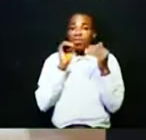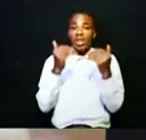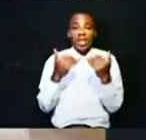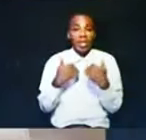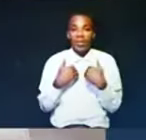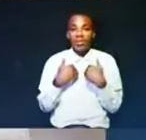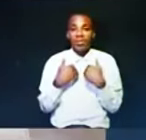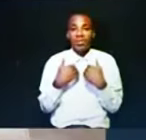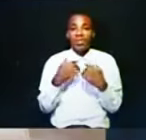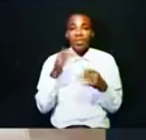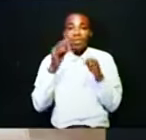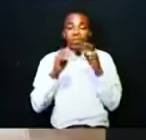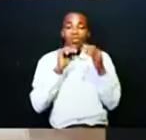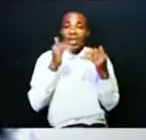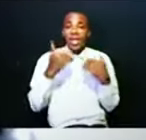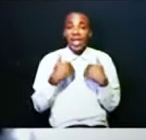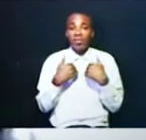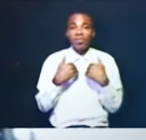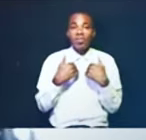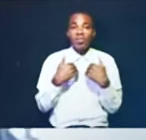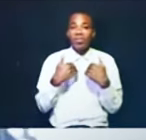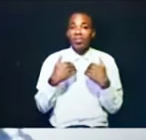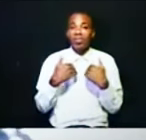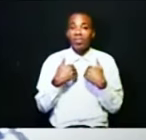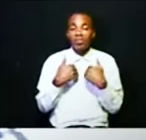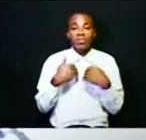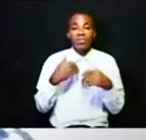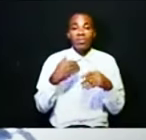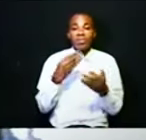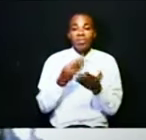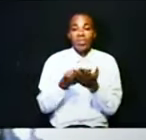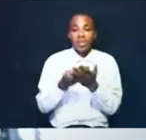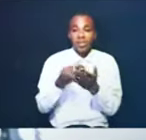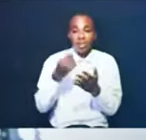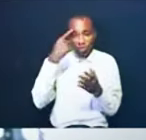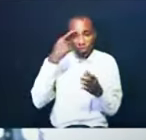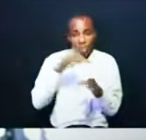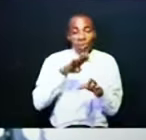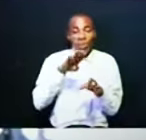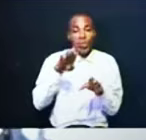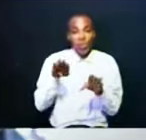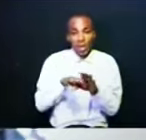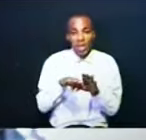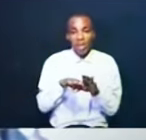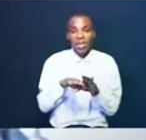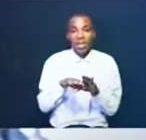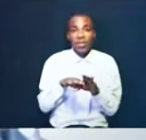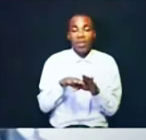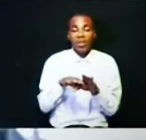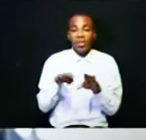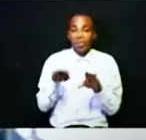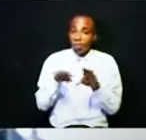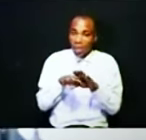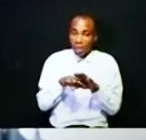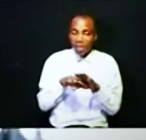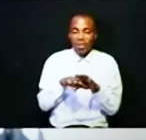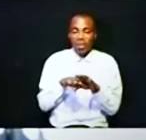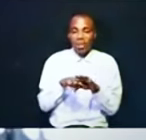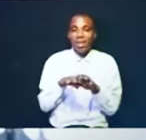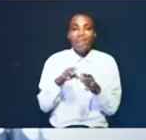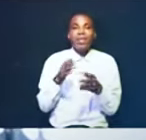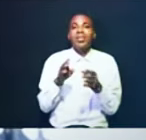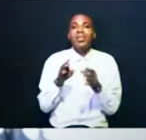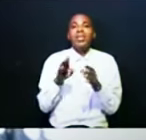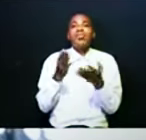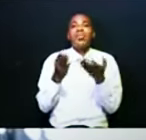wait. Marry as instead of burning. Maybe I'm not in church, no, and I say, yes, and ye say, oh, but more than I call your ban, why do